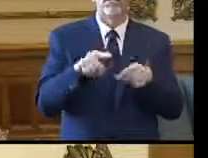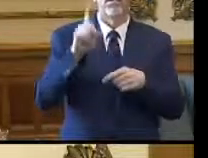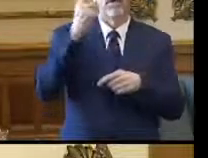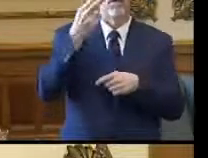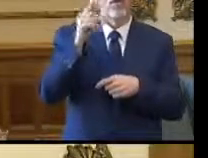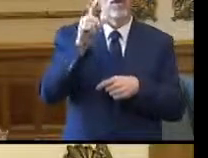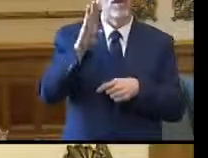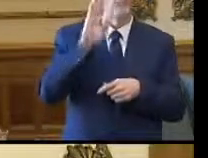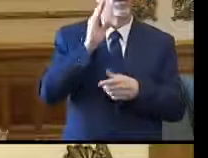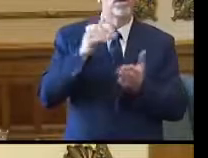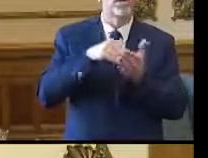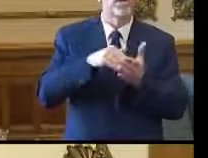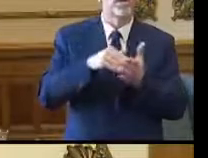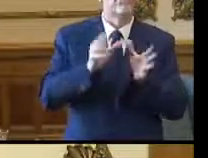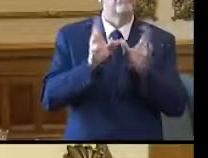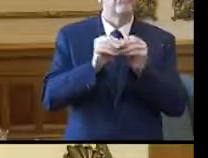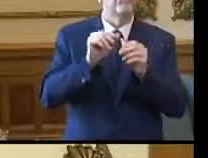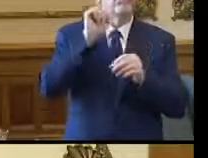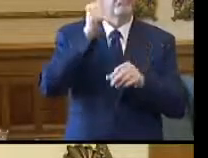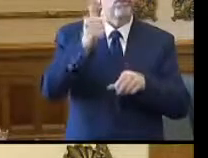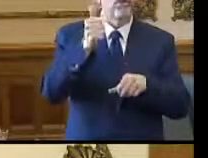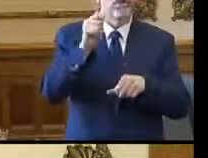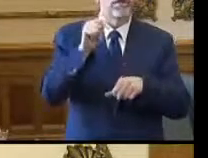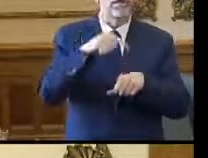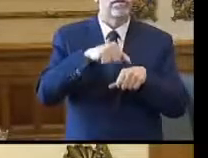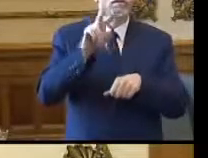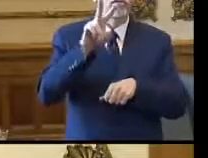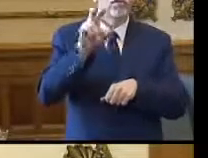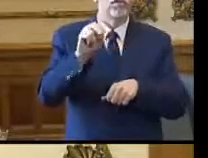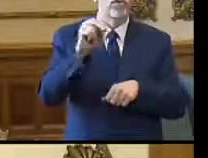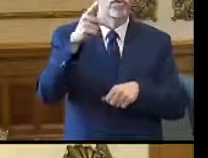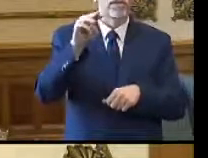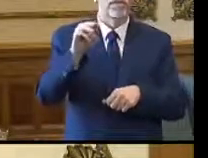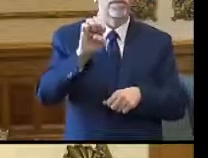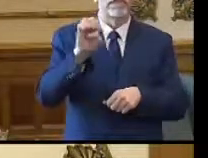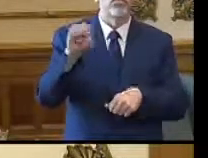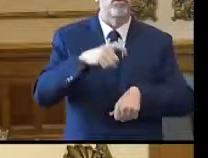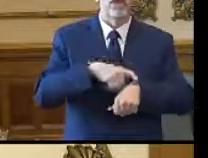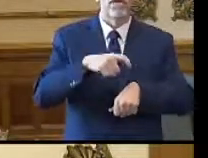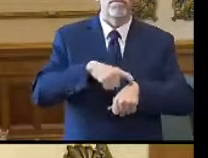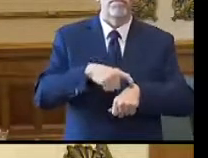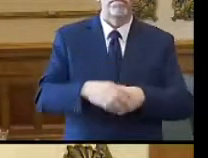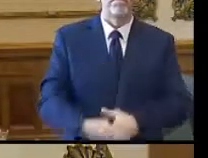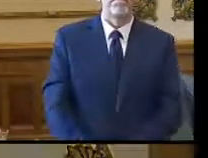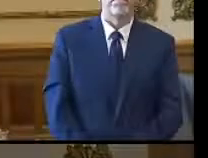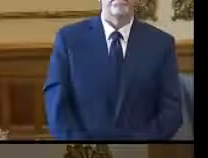Governor Holcomb will hold his next briefing tomorrow at 2:30 p.m. Eastern.